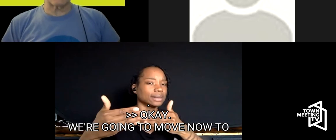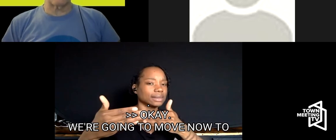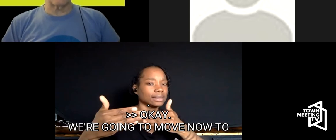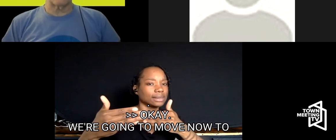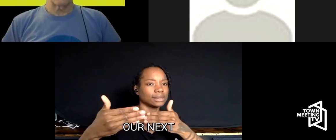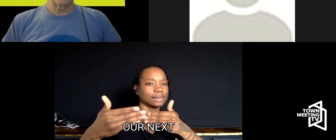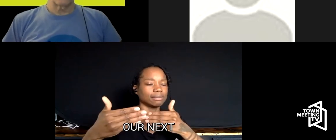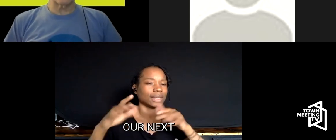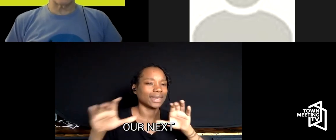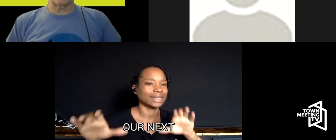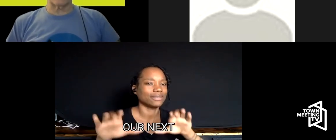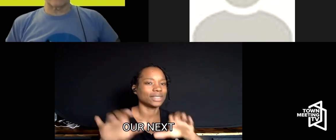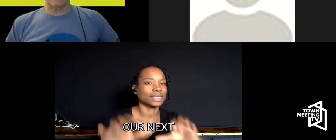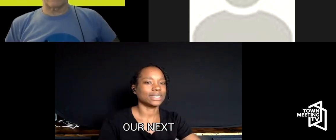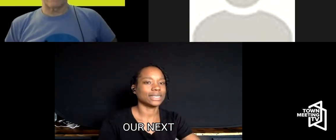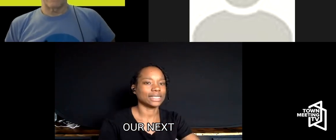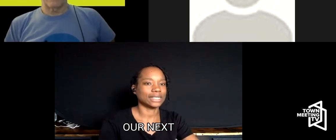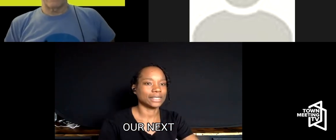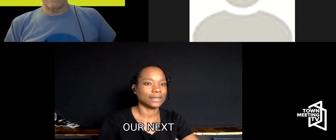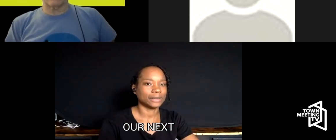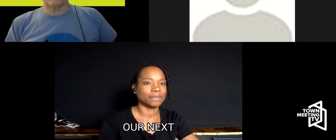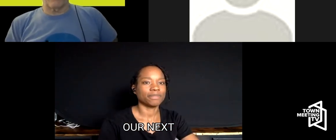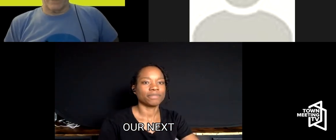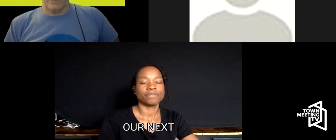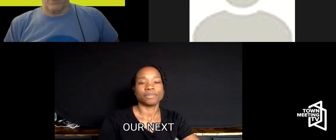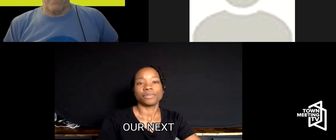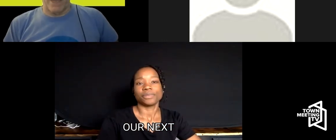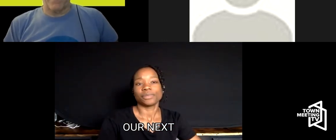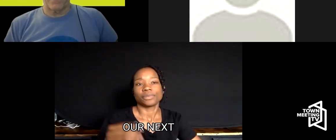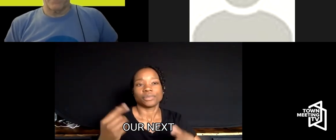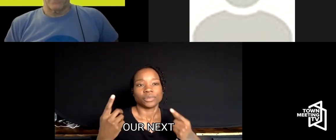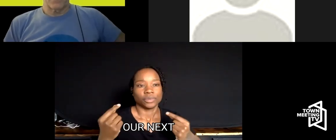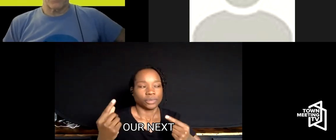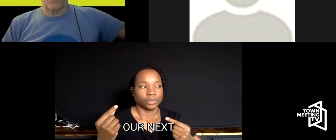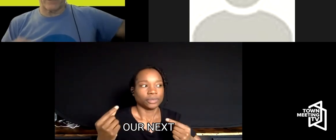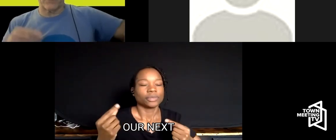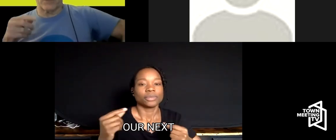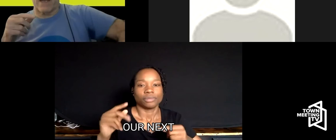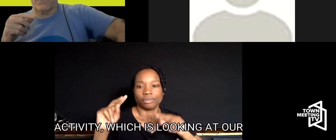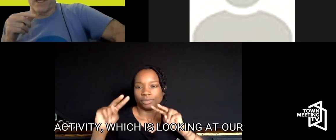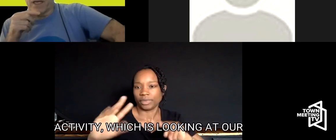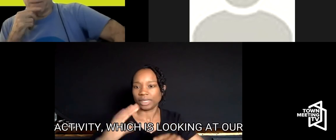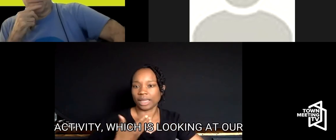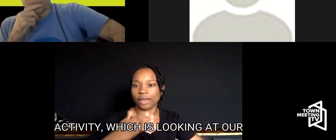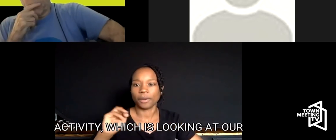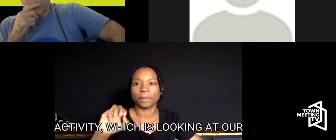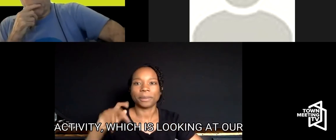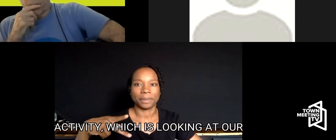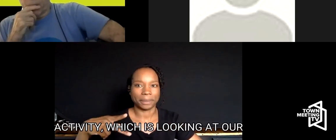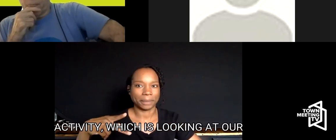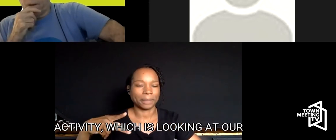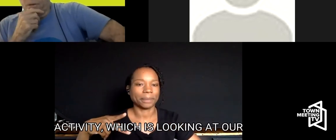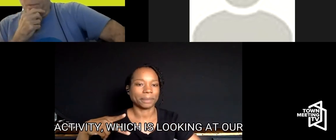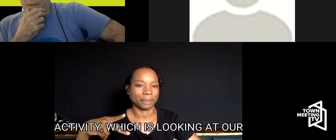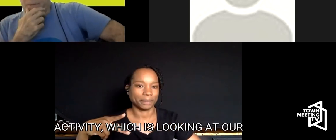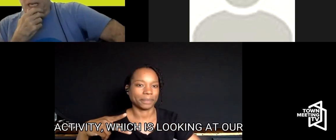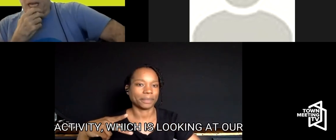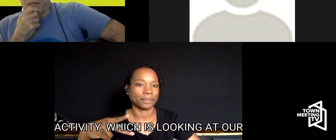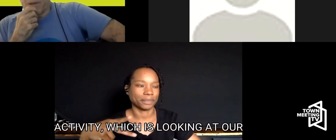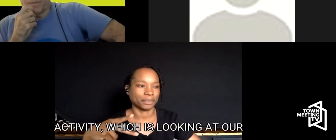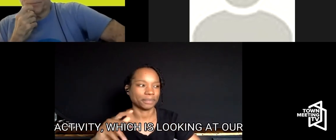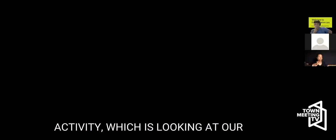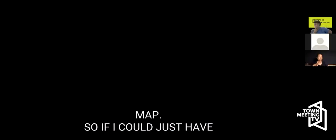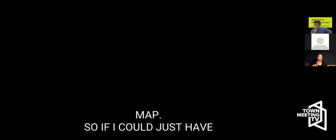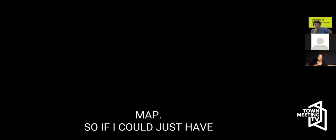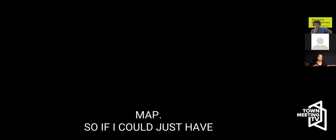our next activity, which is looking at our map. So if I could just have the map